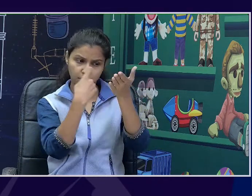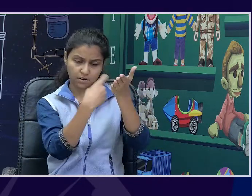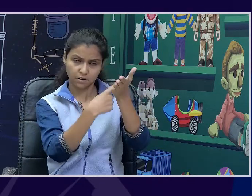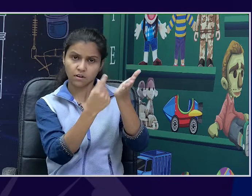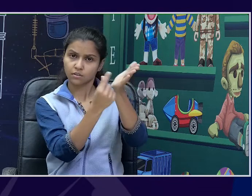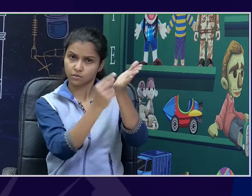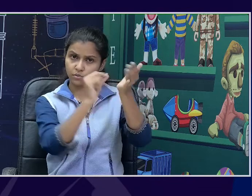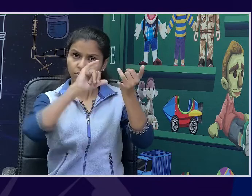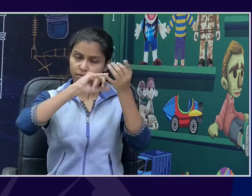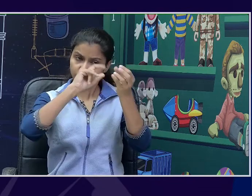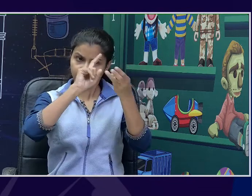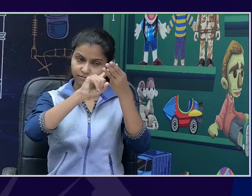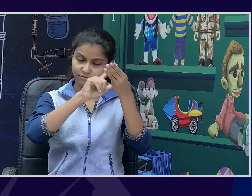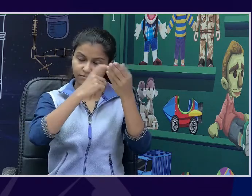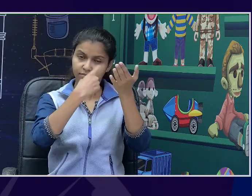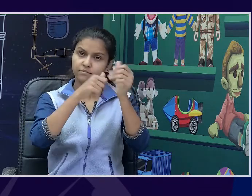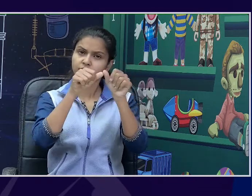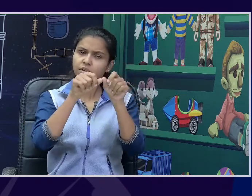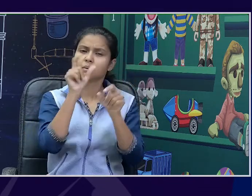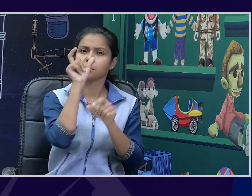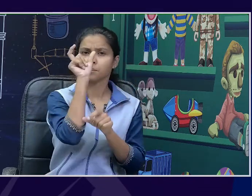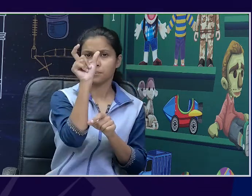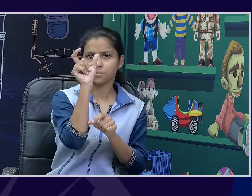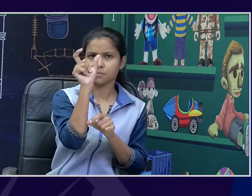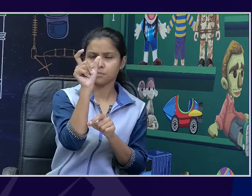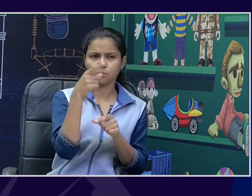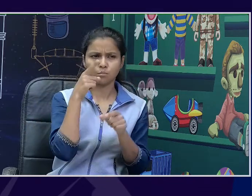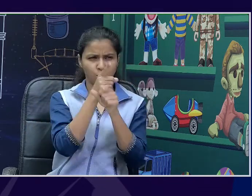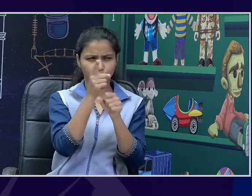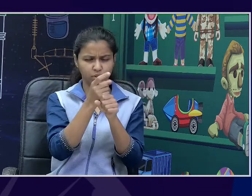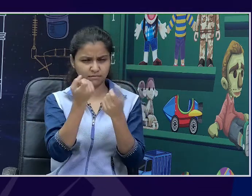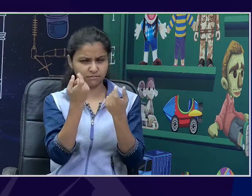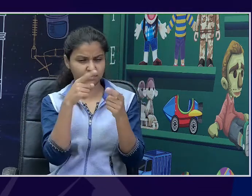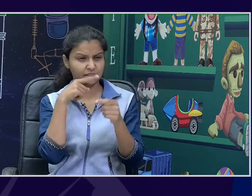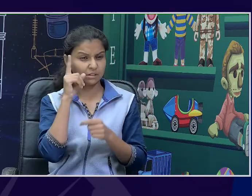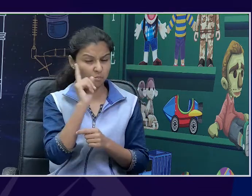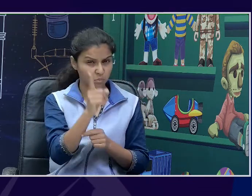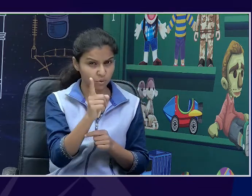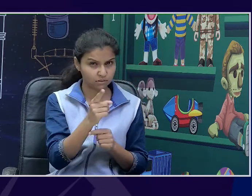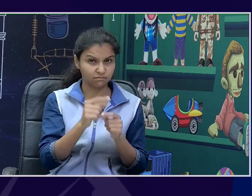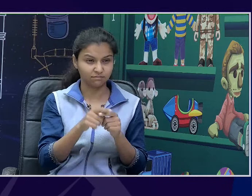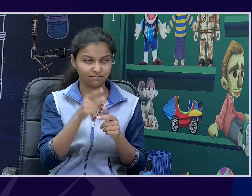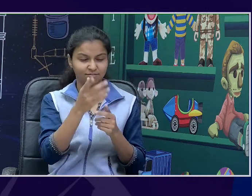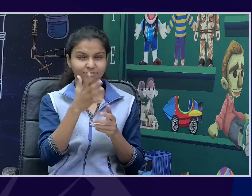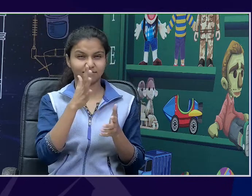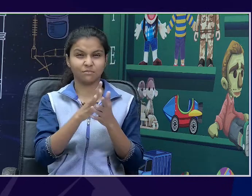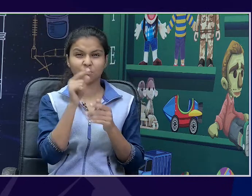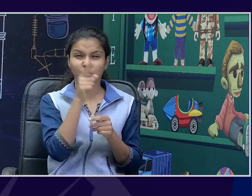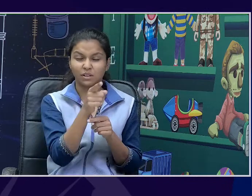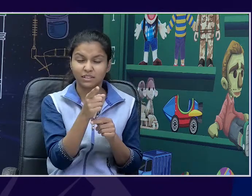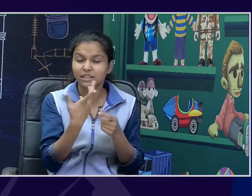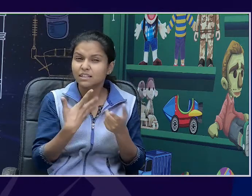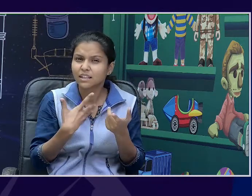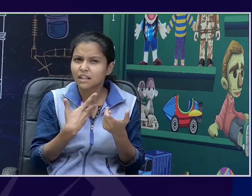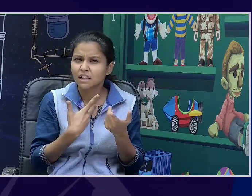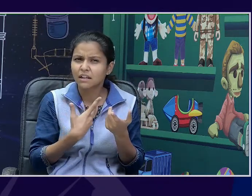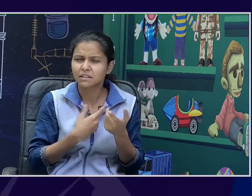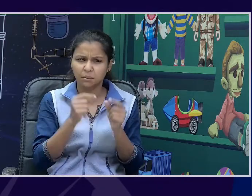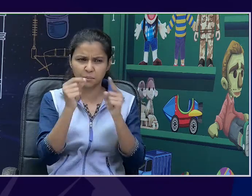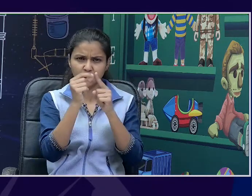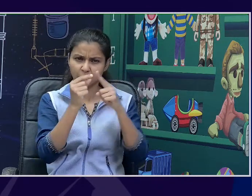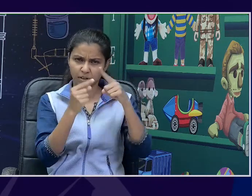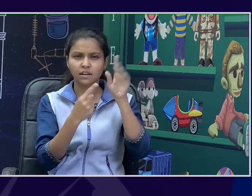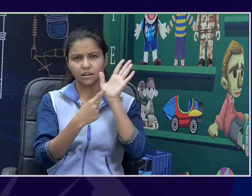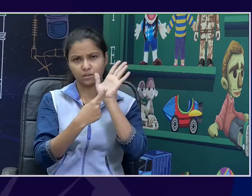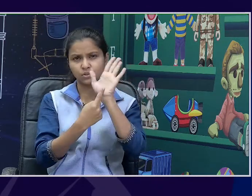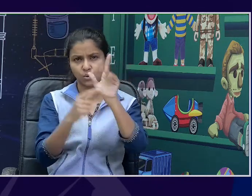term which is used for bully. Okay. Bruiser means bully. That is why I have in the PPT also I have